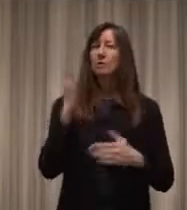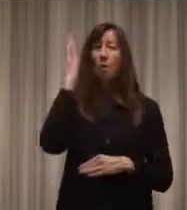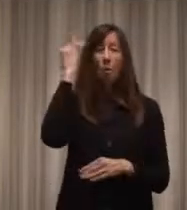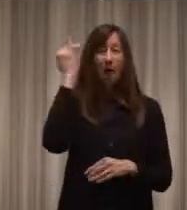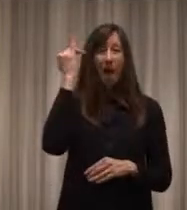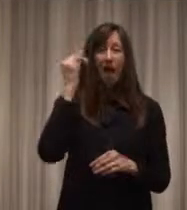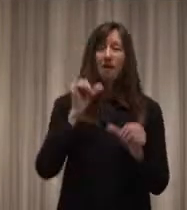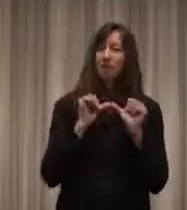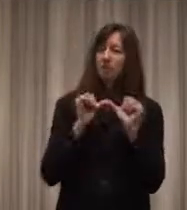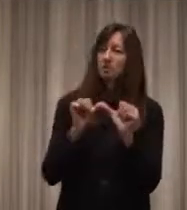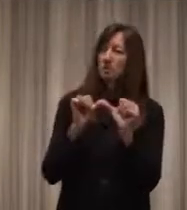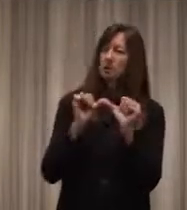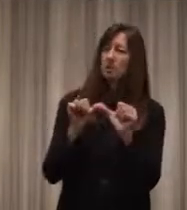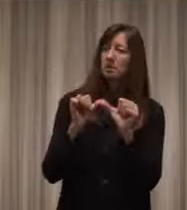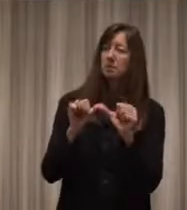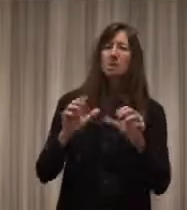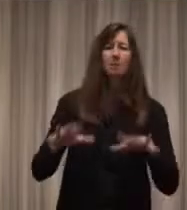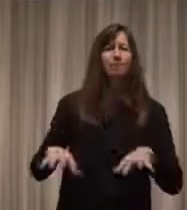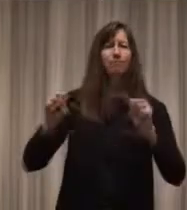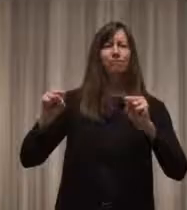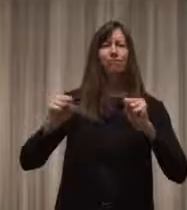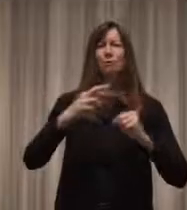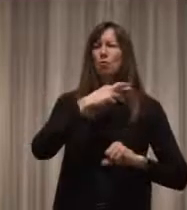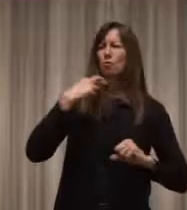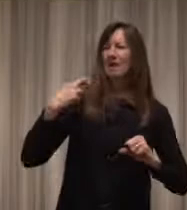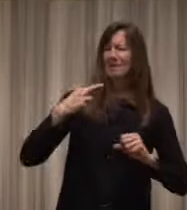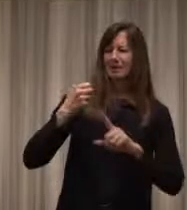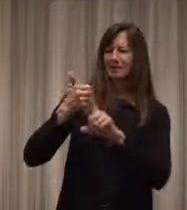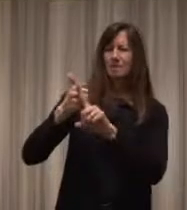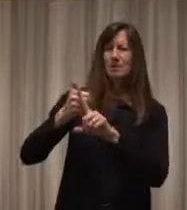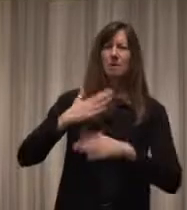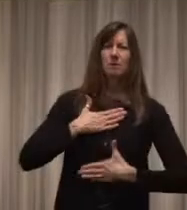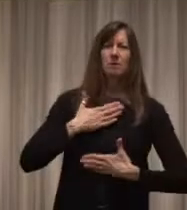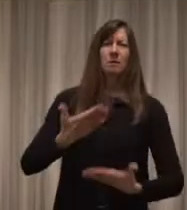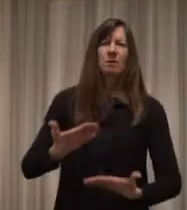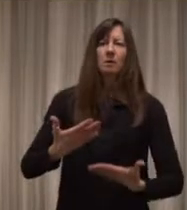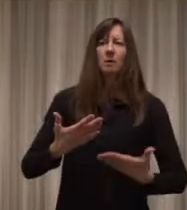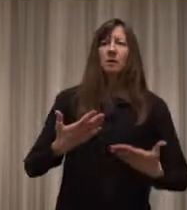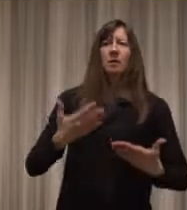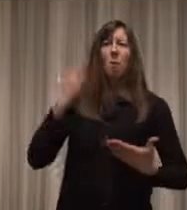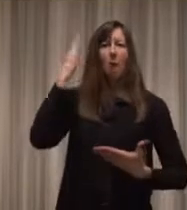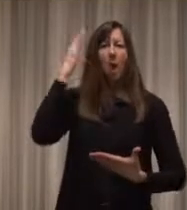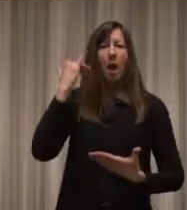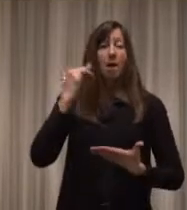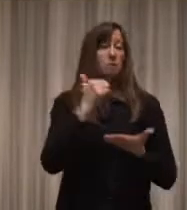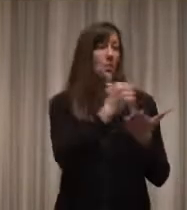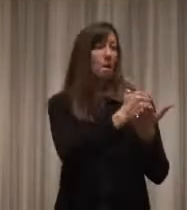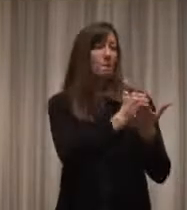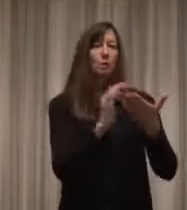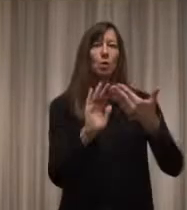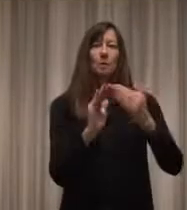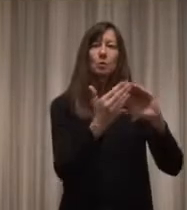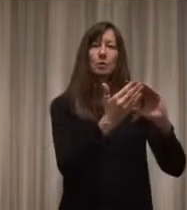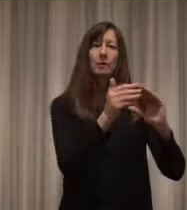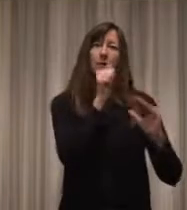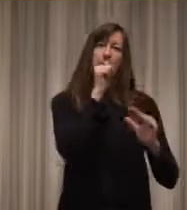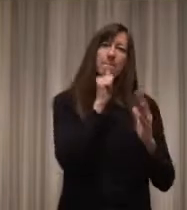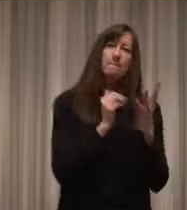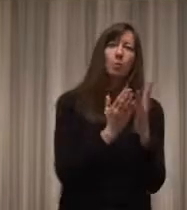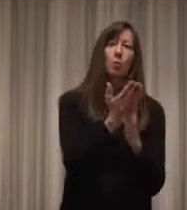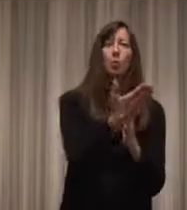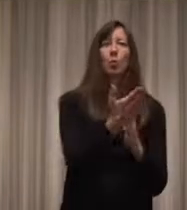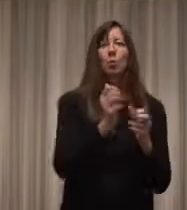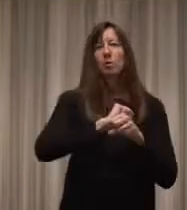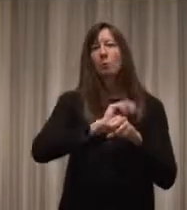of the work that they're doing at risk to themselves in order to help get our community through this. Thank you for continuing